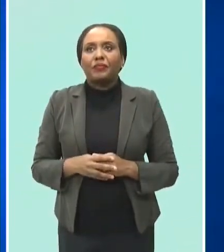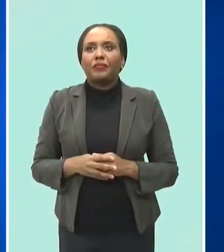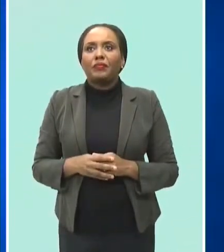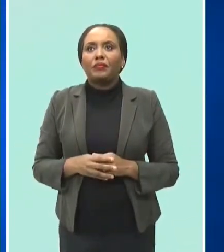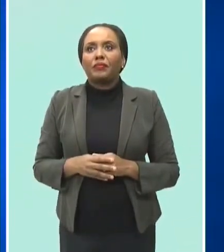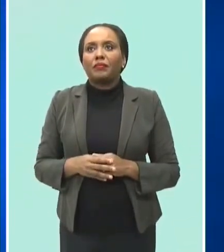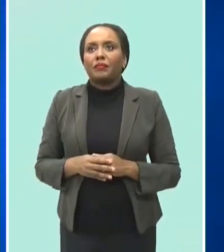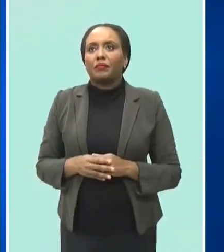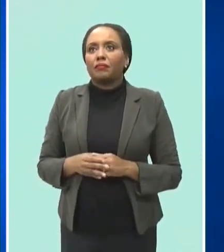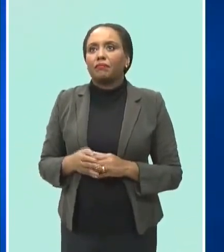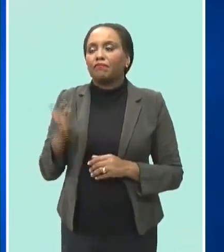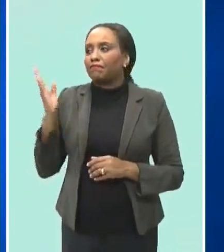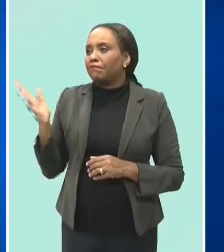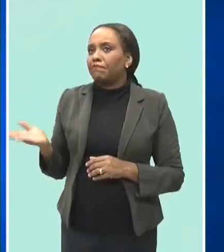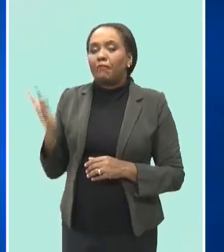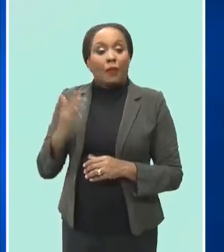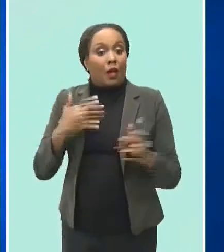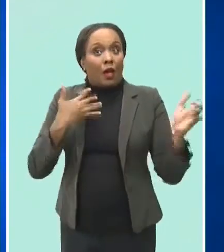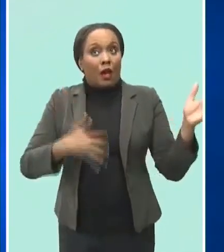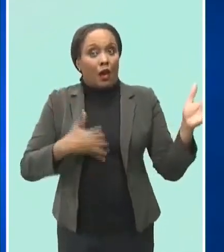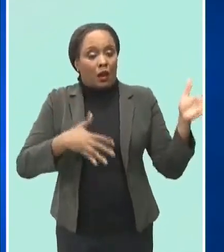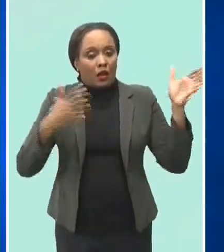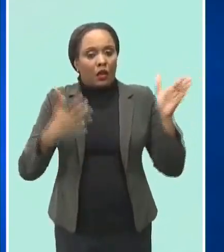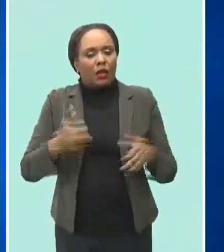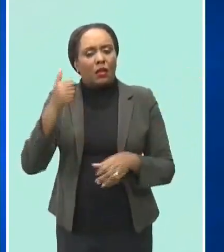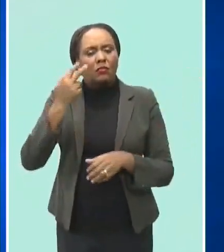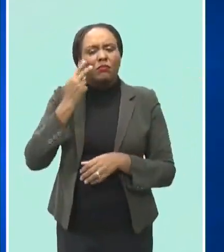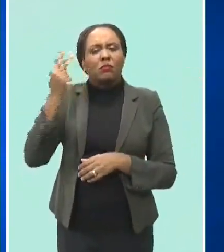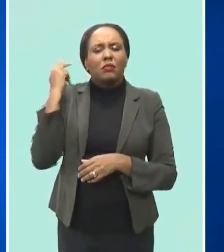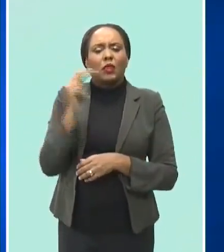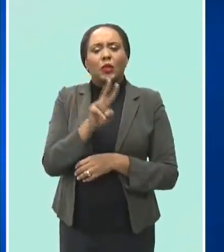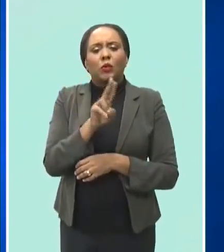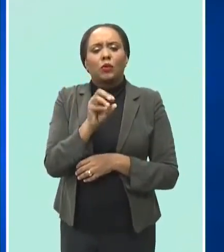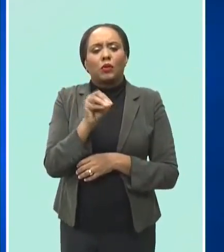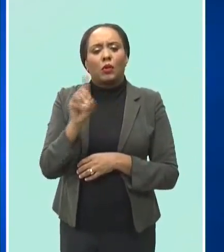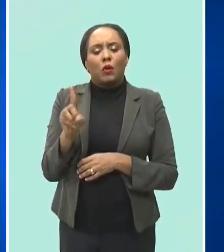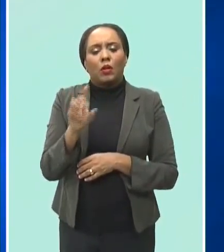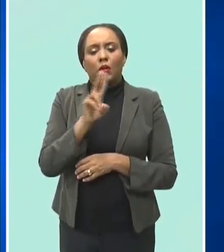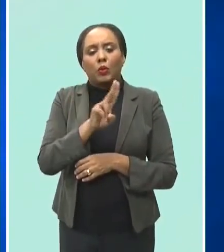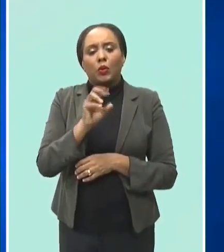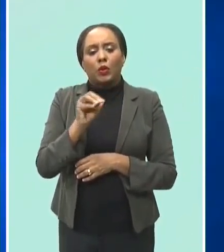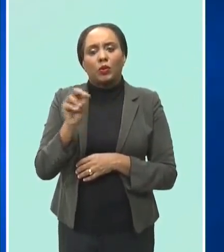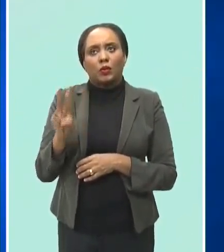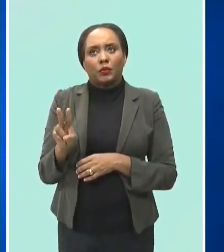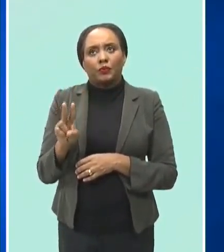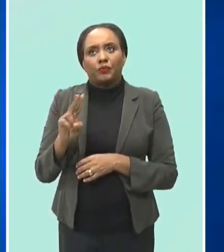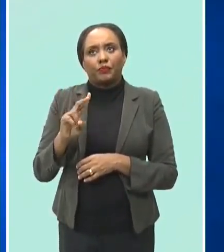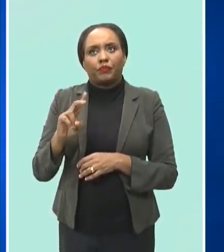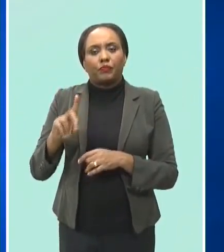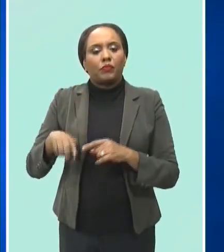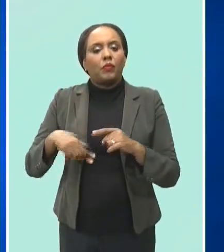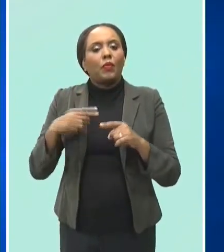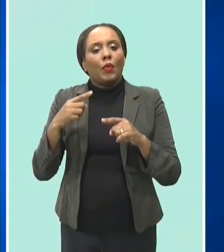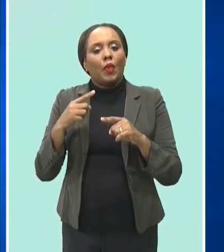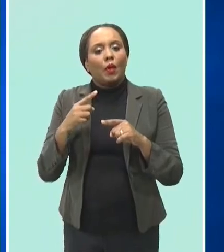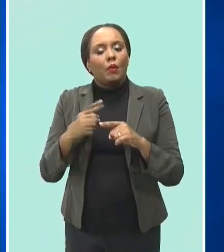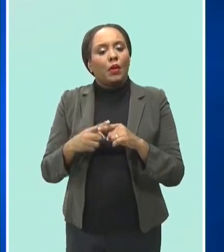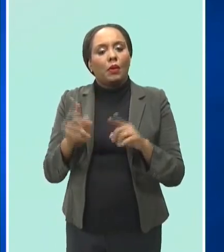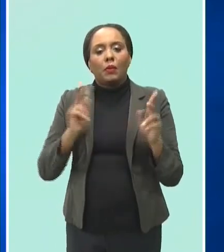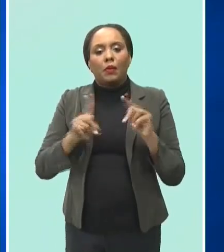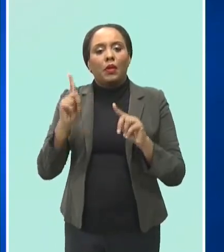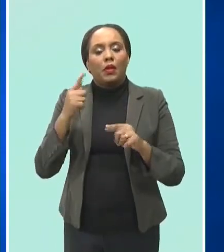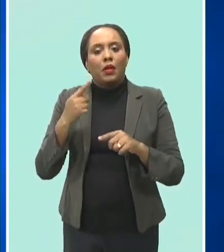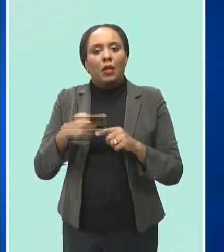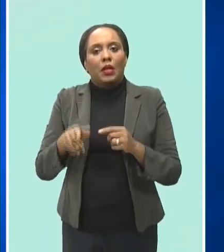Argentines are still haunted by memories of the 2001-2002 crisis, when savers were prevented from withdrawing their own money from